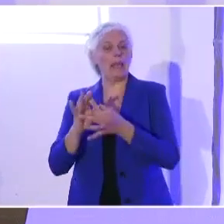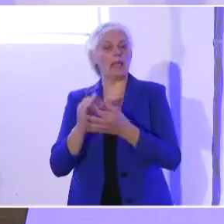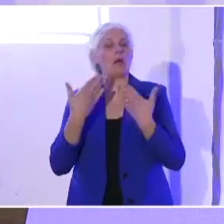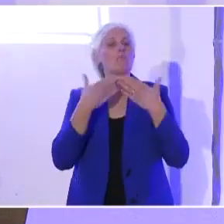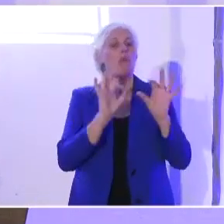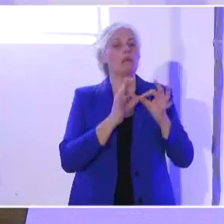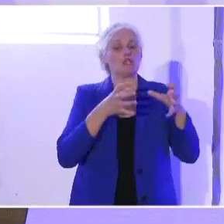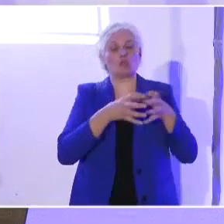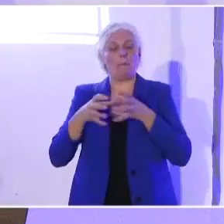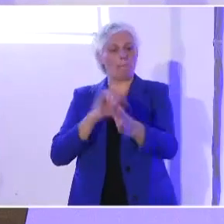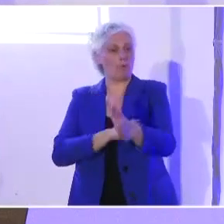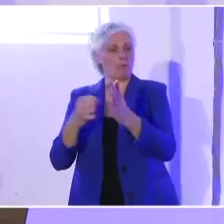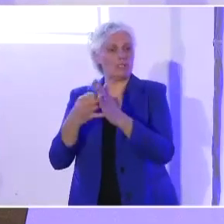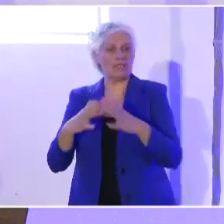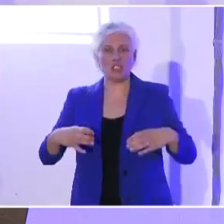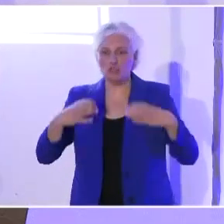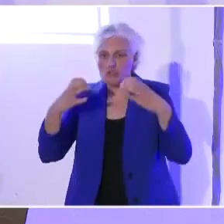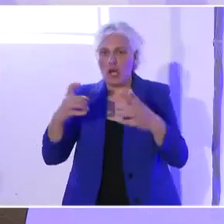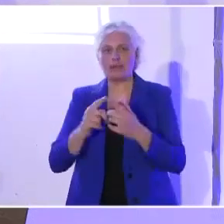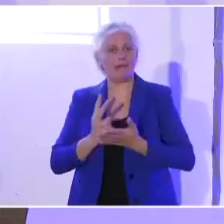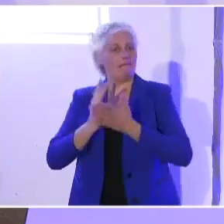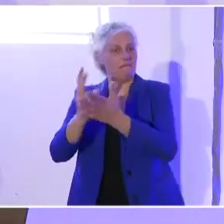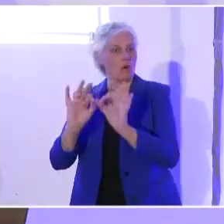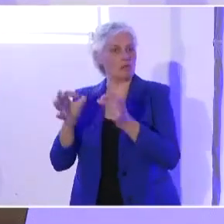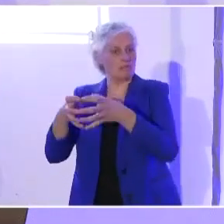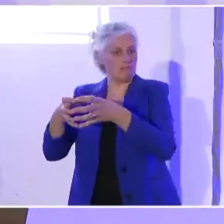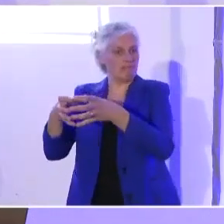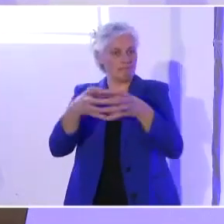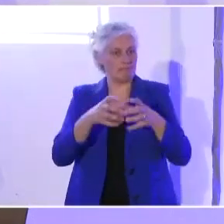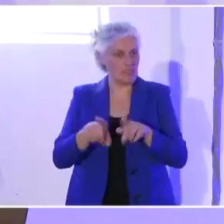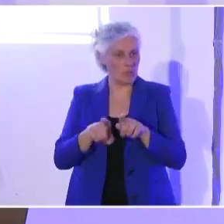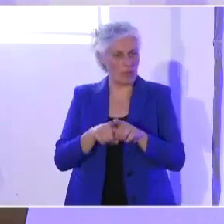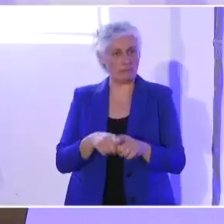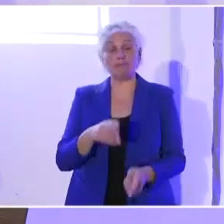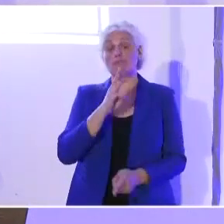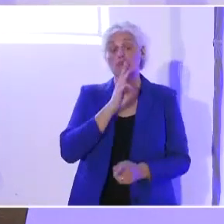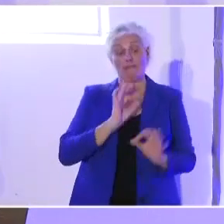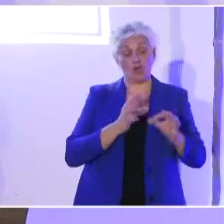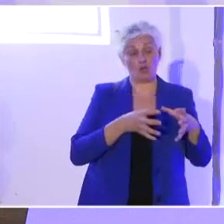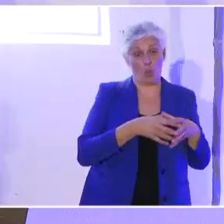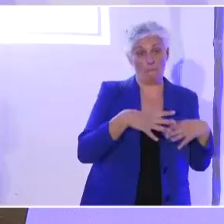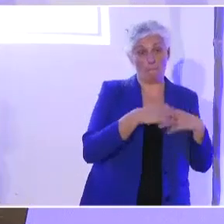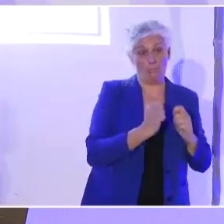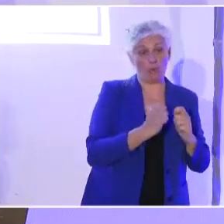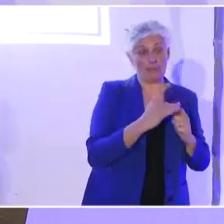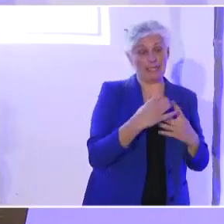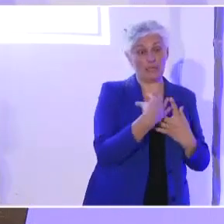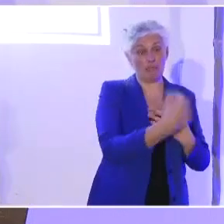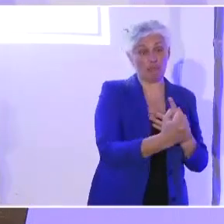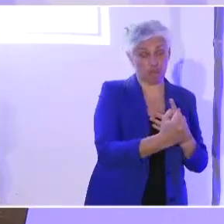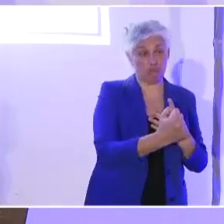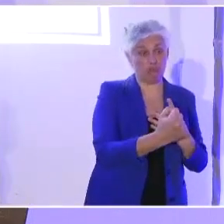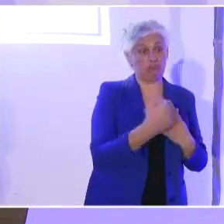and organizations in the charities and the voluntary sector. In the private sector, most of the data breach reports are made by